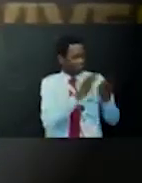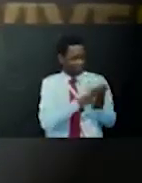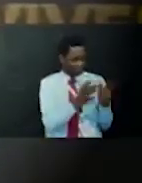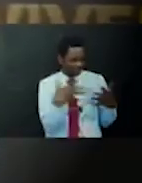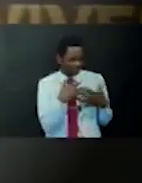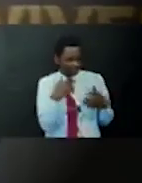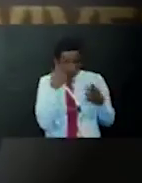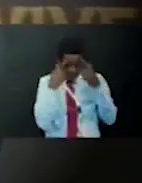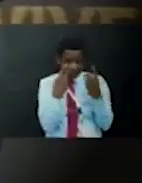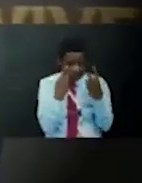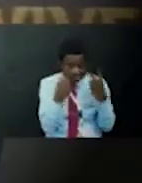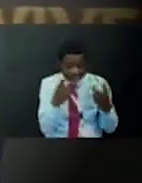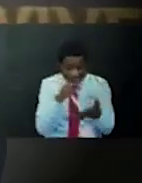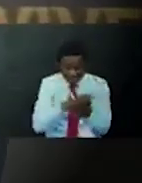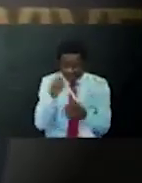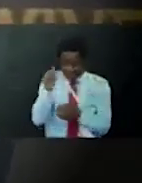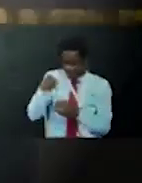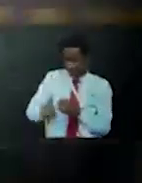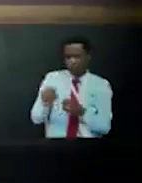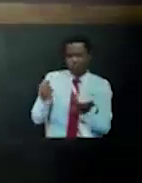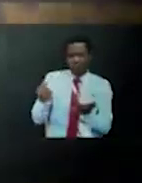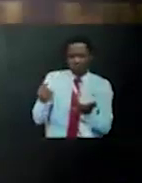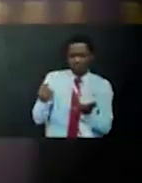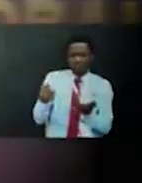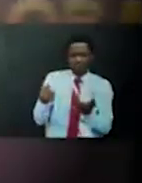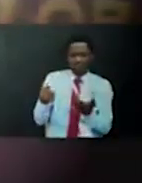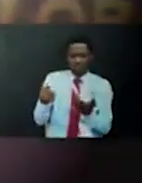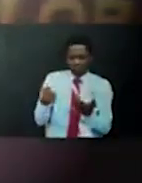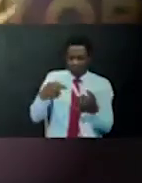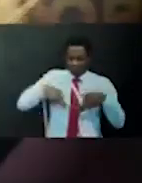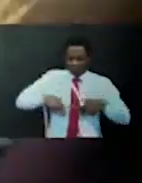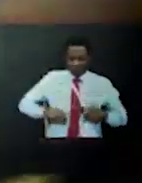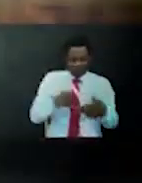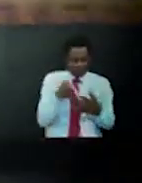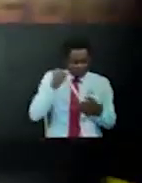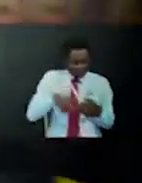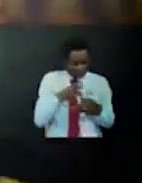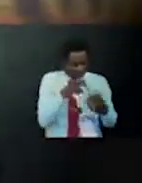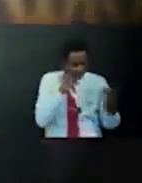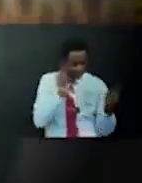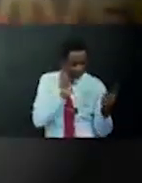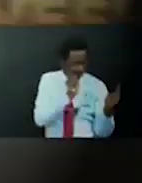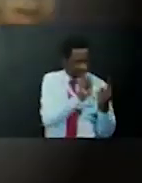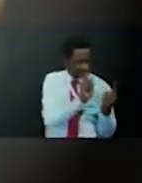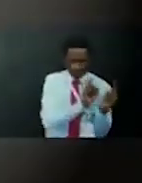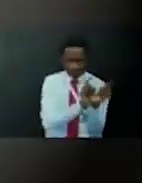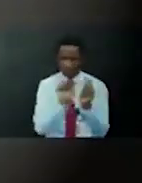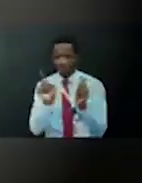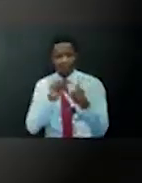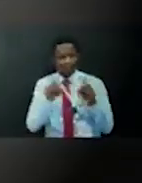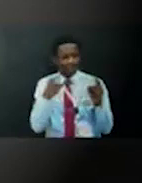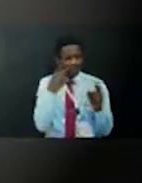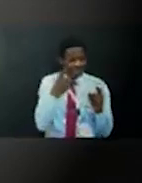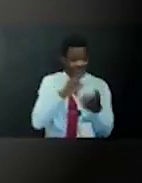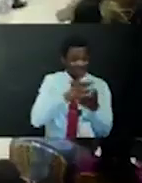as an apostle. So you retire and then the apostle is coming and they move away. But if they saw you as a friend, you still